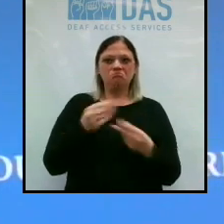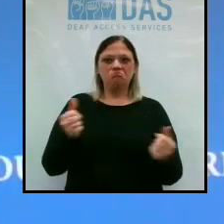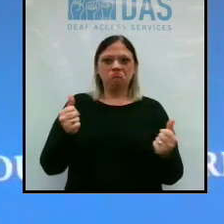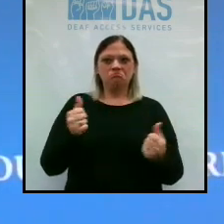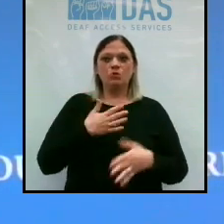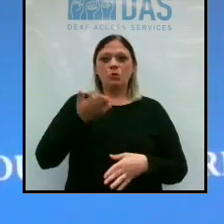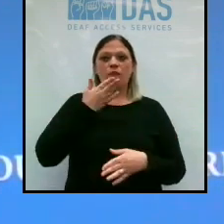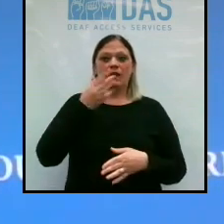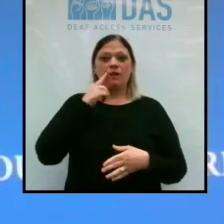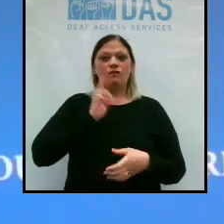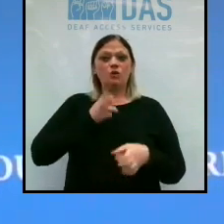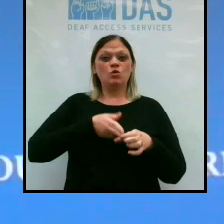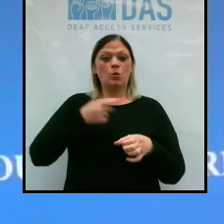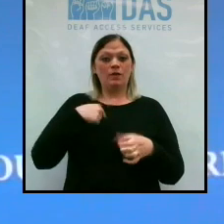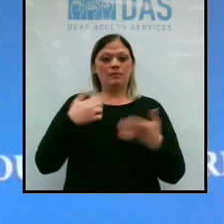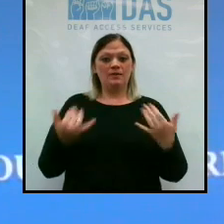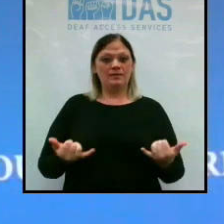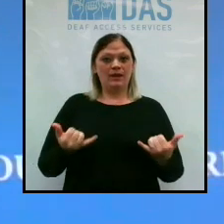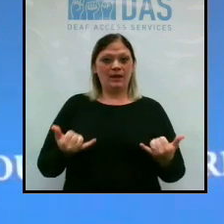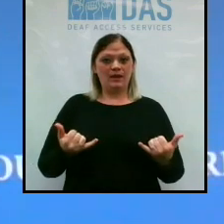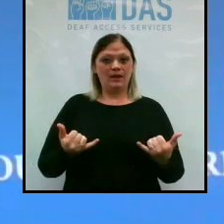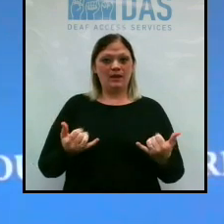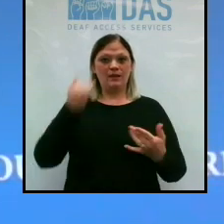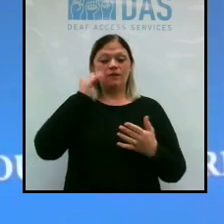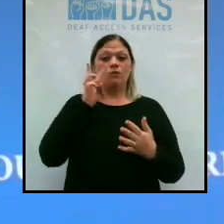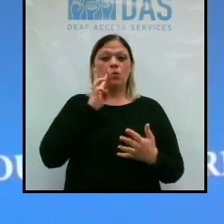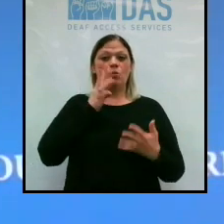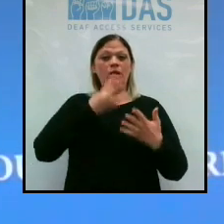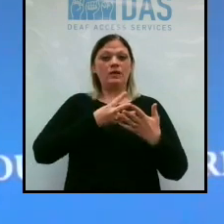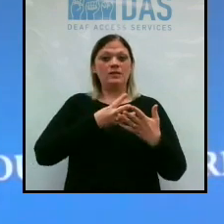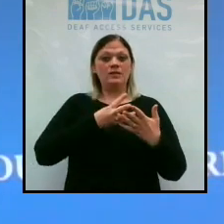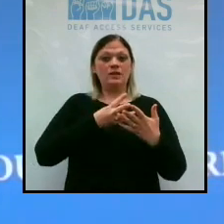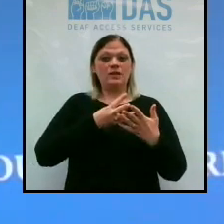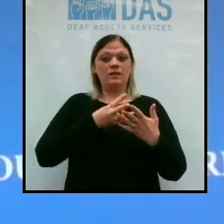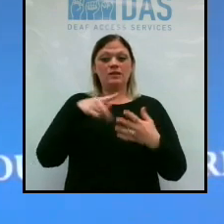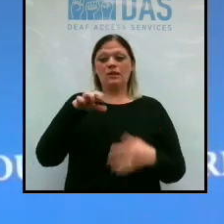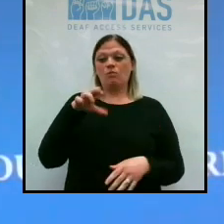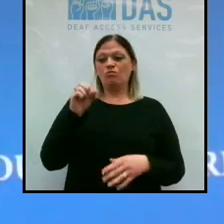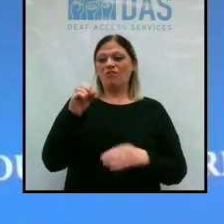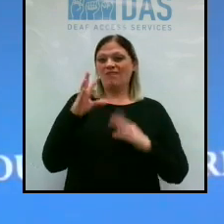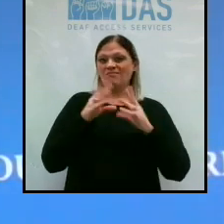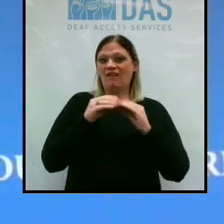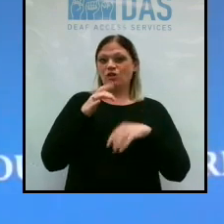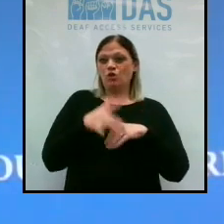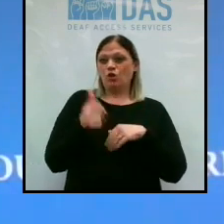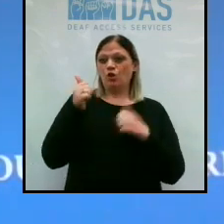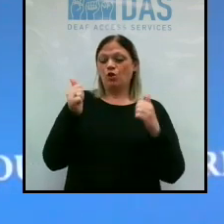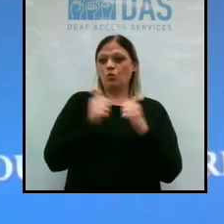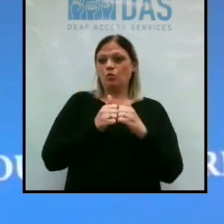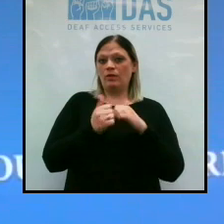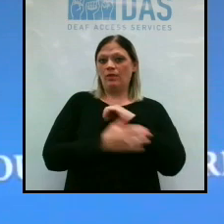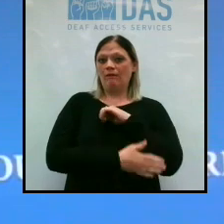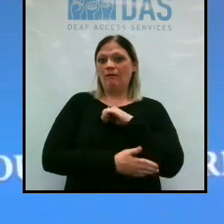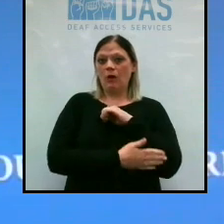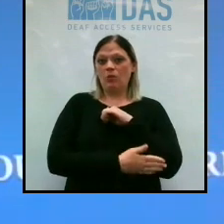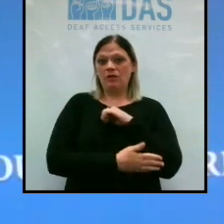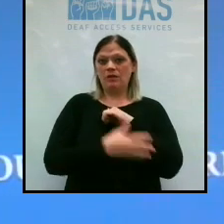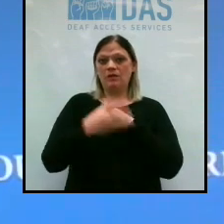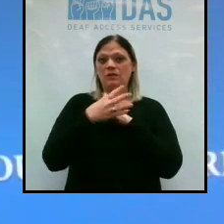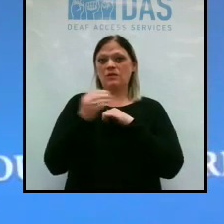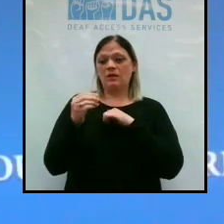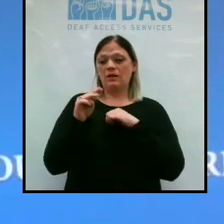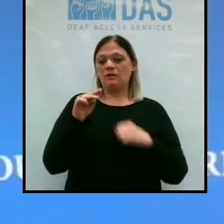you for joining me here today. And for those of you who witnessed the press conference I did earlier with the New York State Association of Counties, as well as County Executive